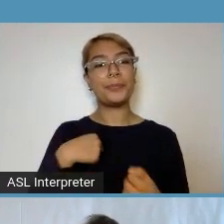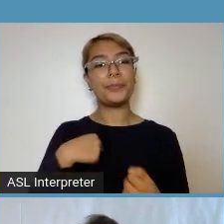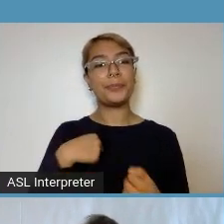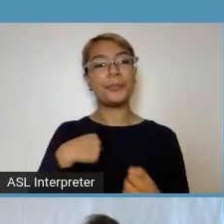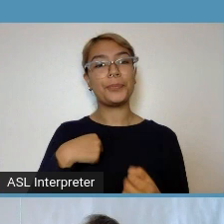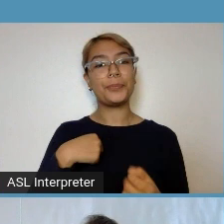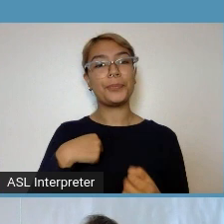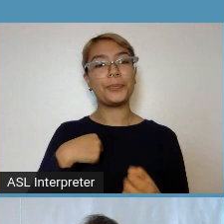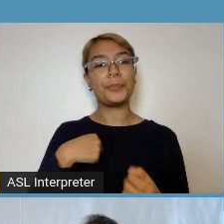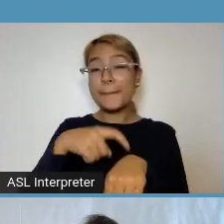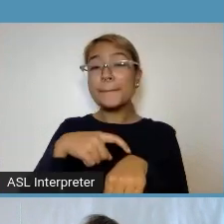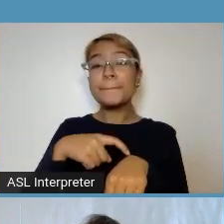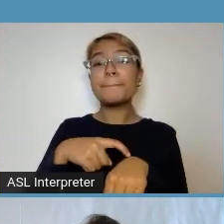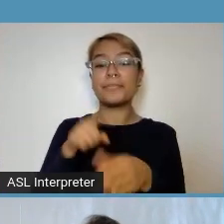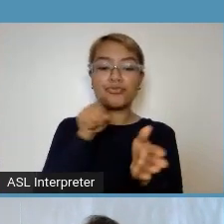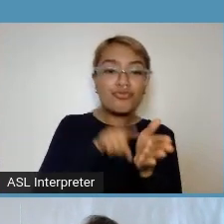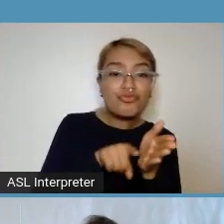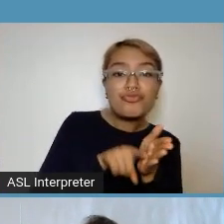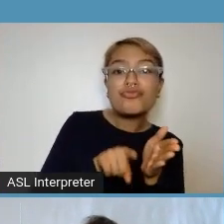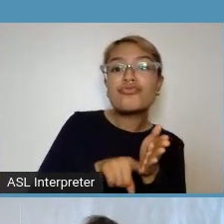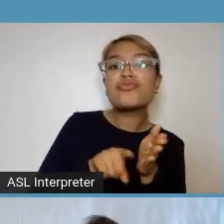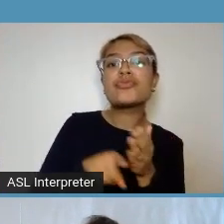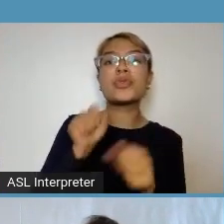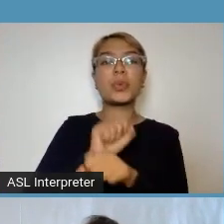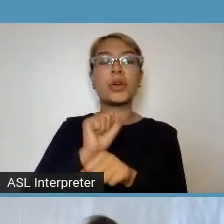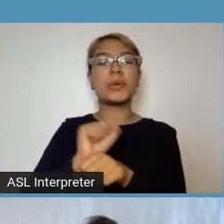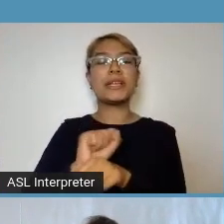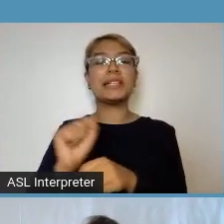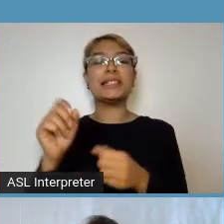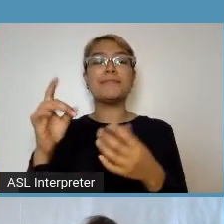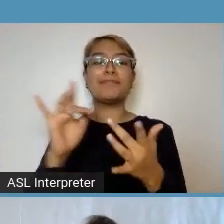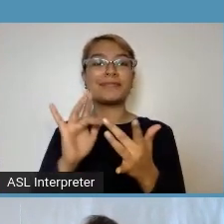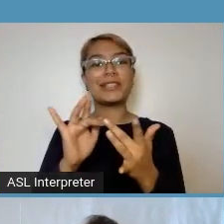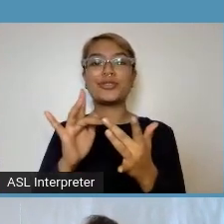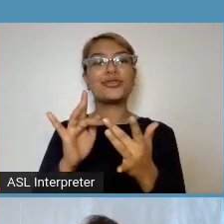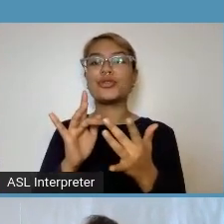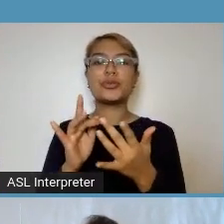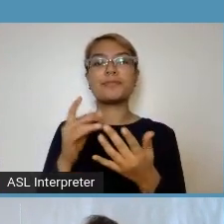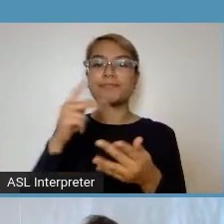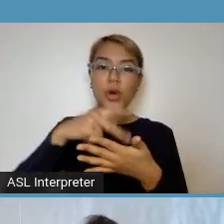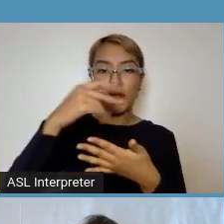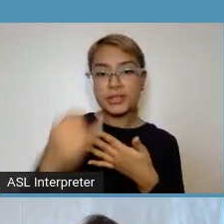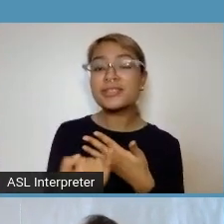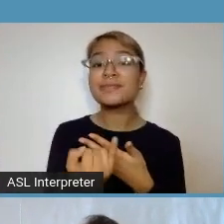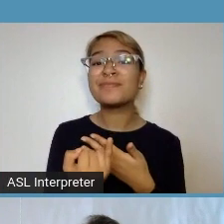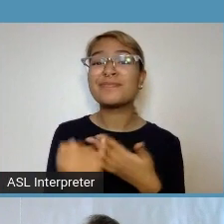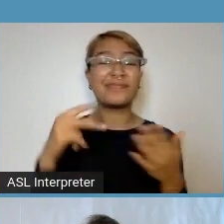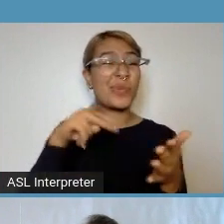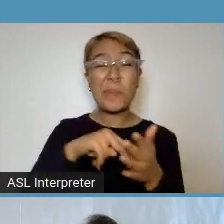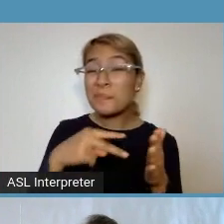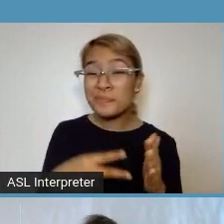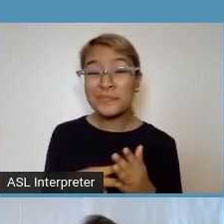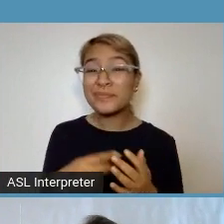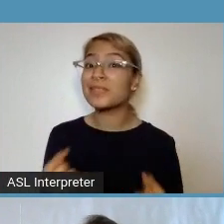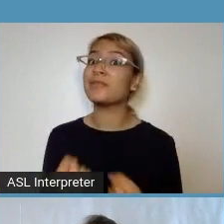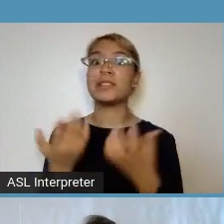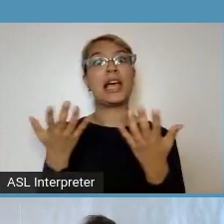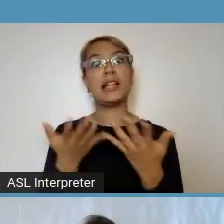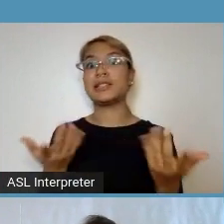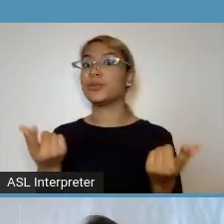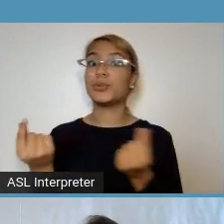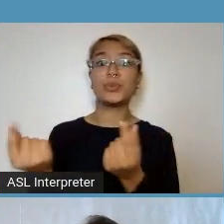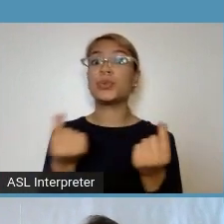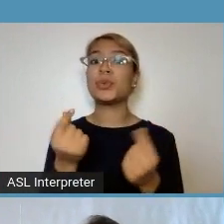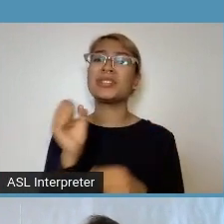helping me with digital humanities projects and social media. This means that I have a lot of things to do, and social media does not